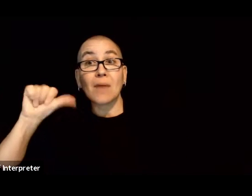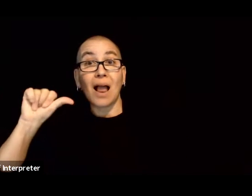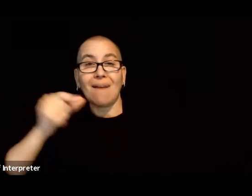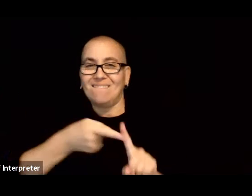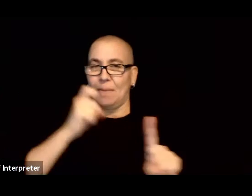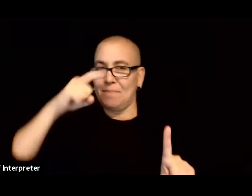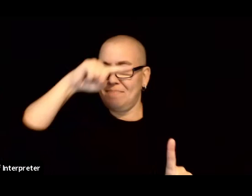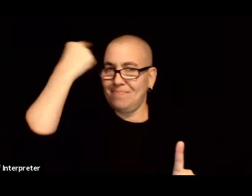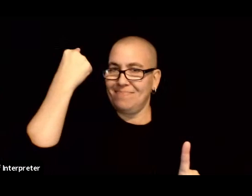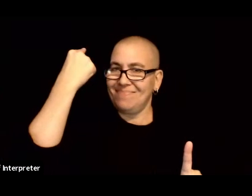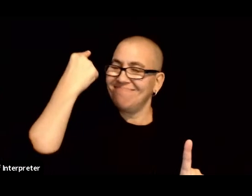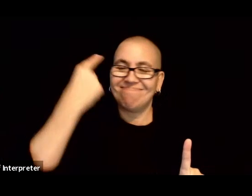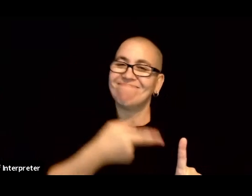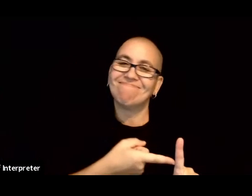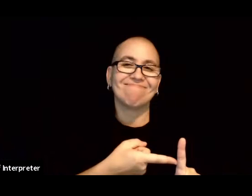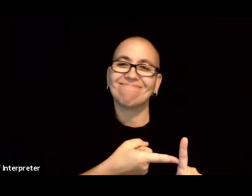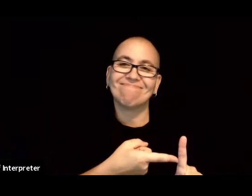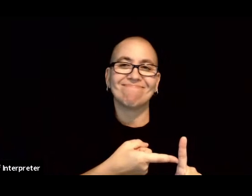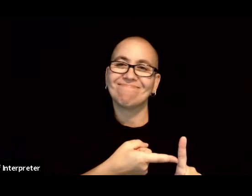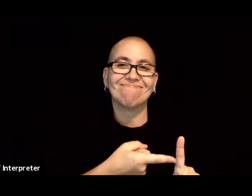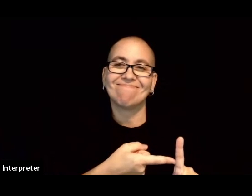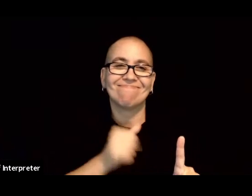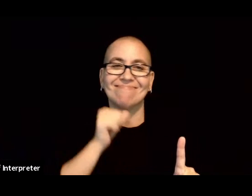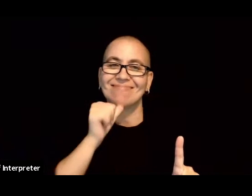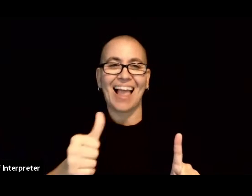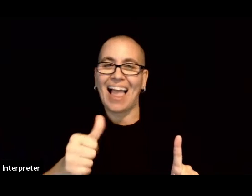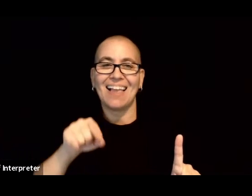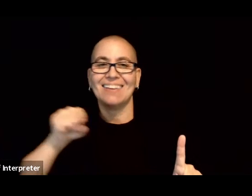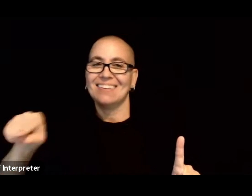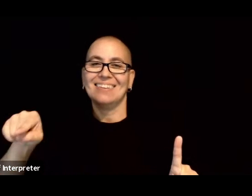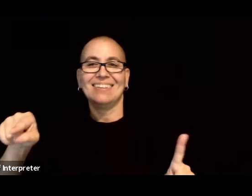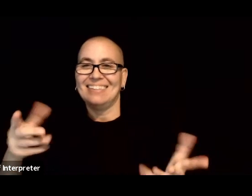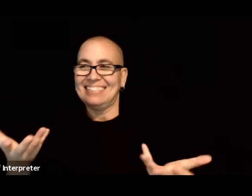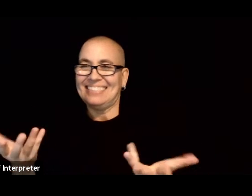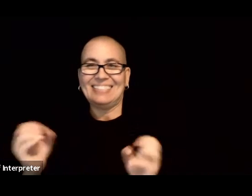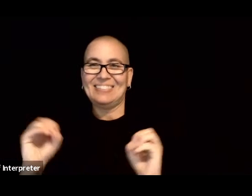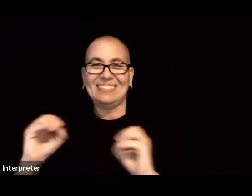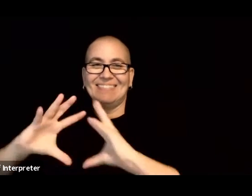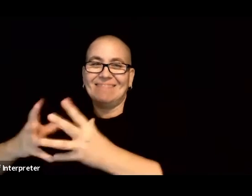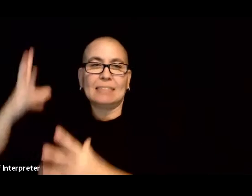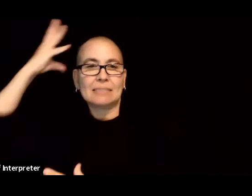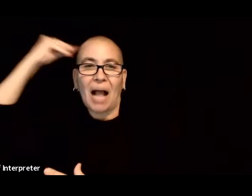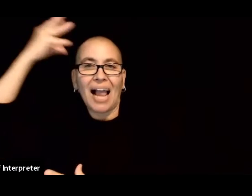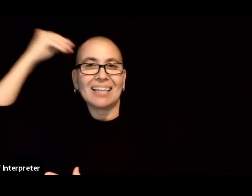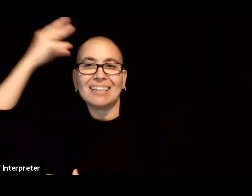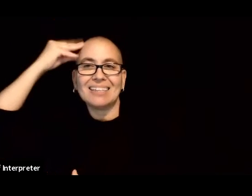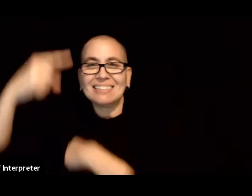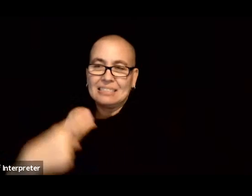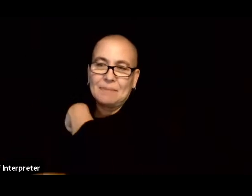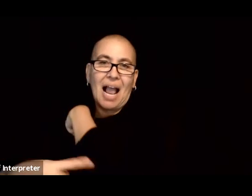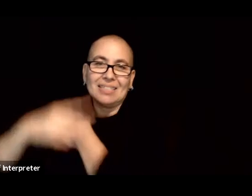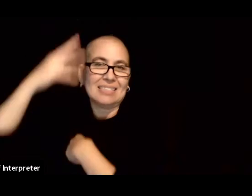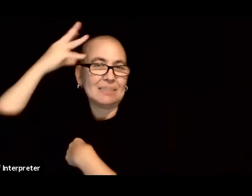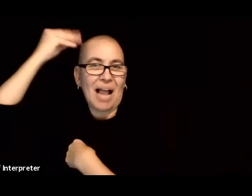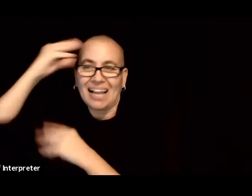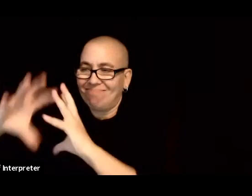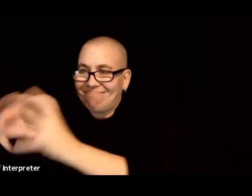point. So that would be something that we would have to hold for you. We could get that for you, however. I hope